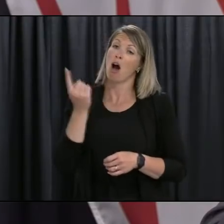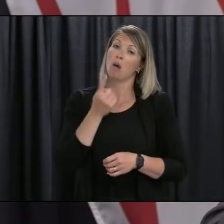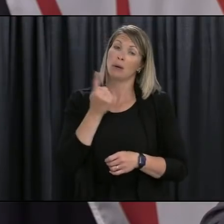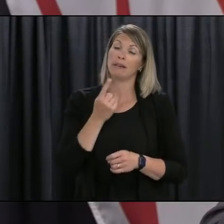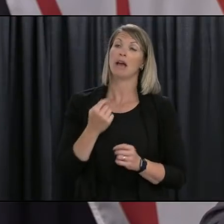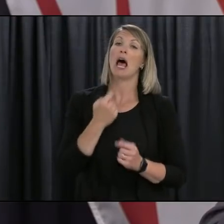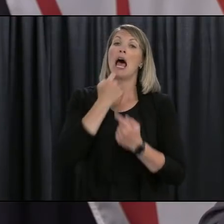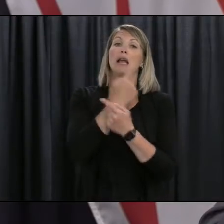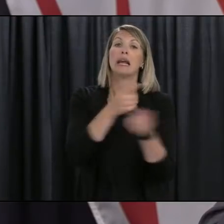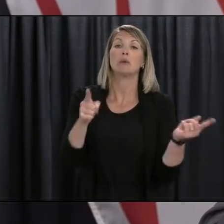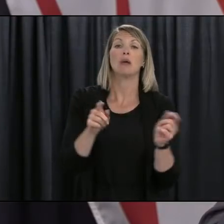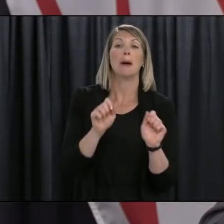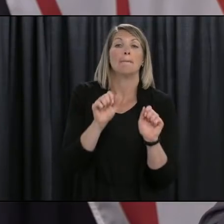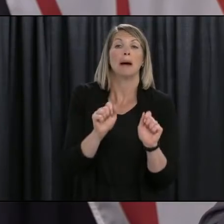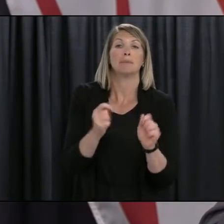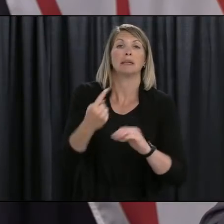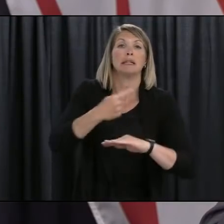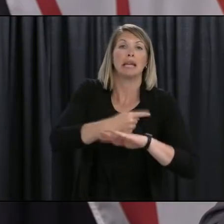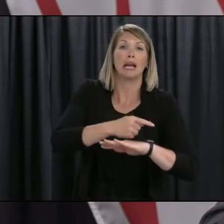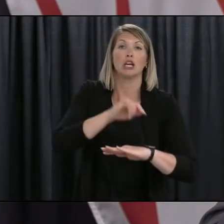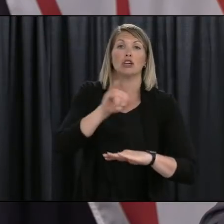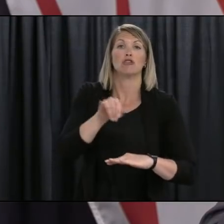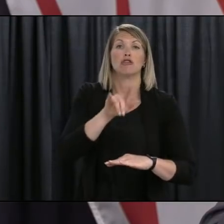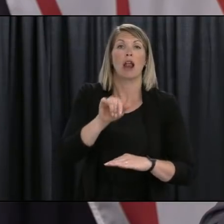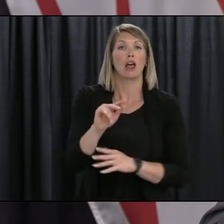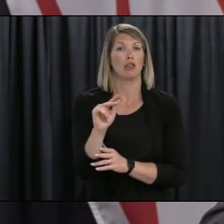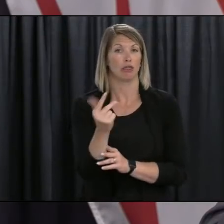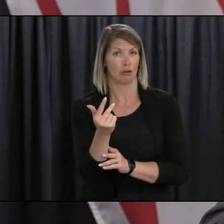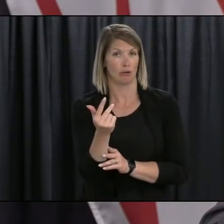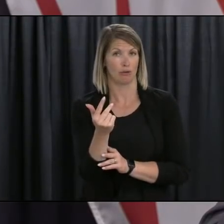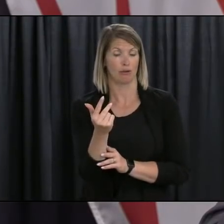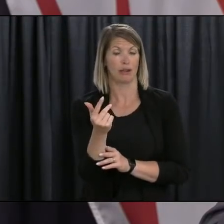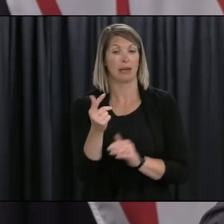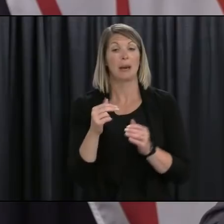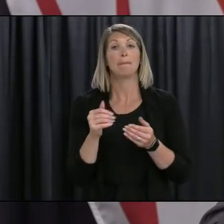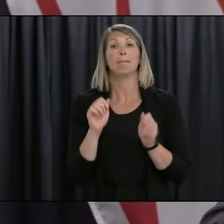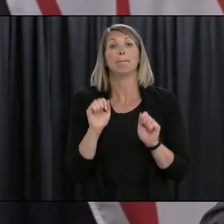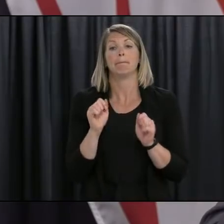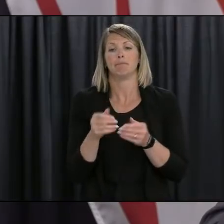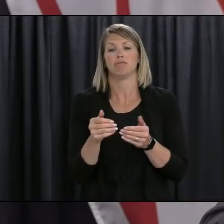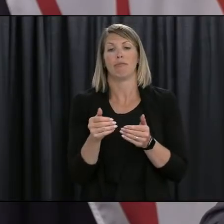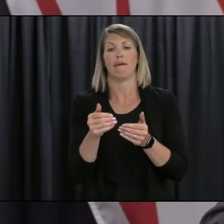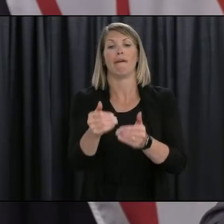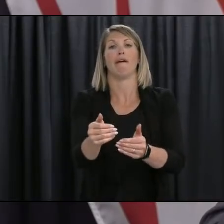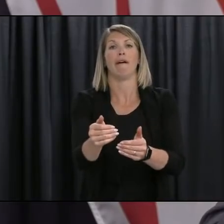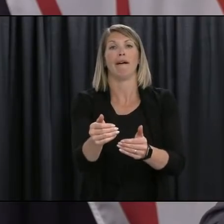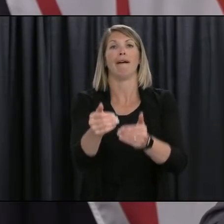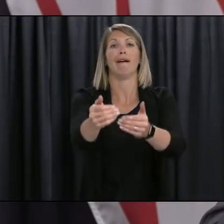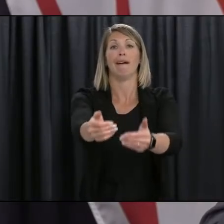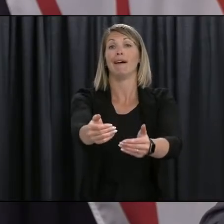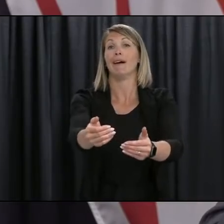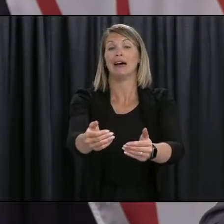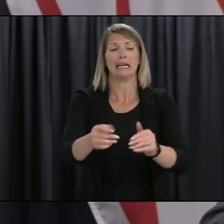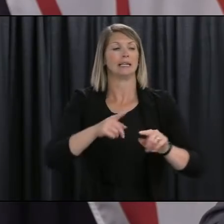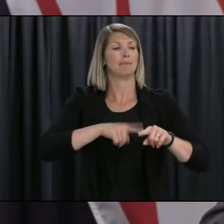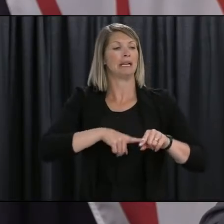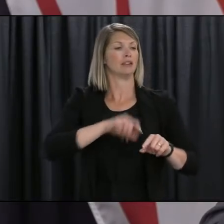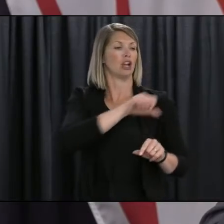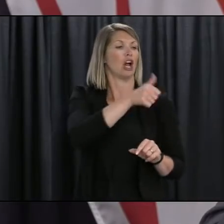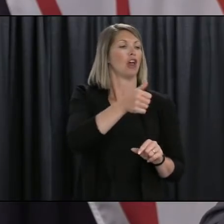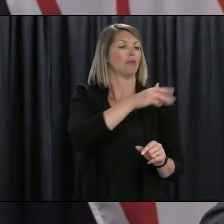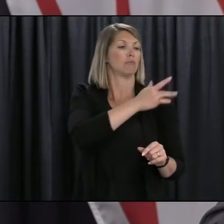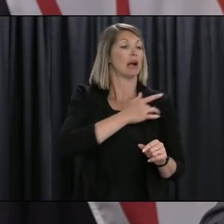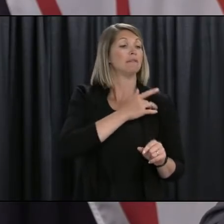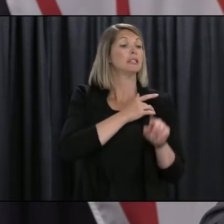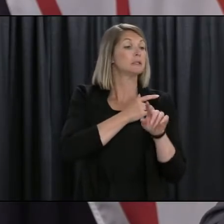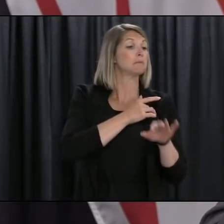provinces, just getting a real better understanding of what's happening amongst 4 Atlantic provinces, we feel right now that we can